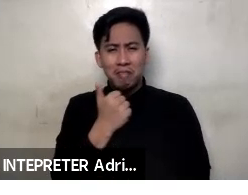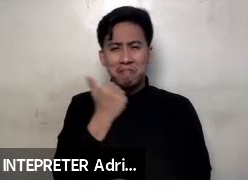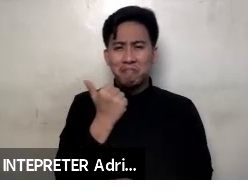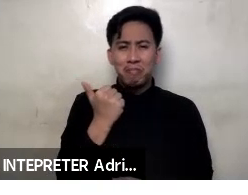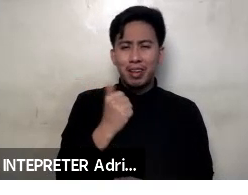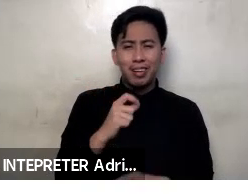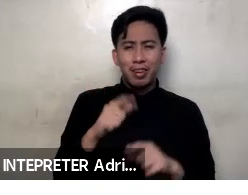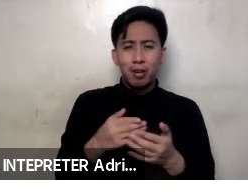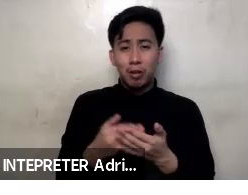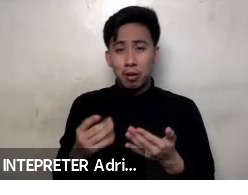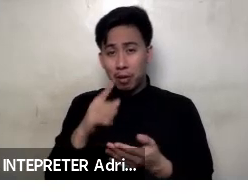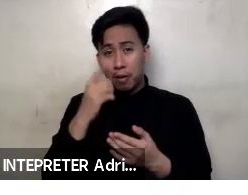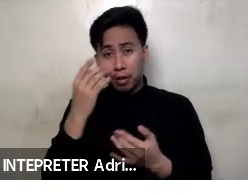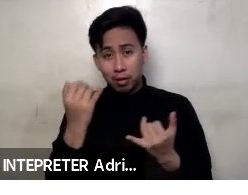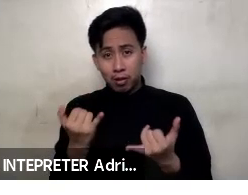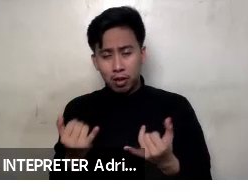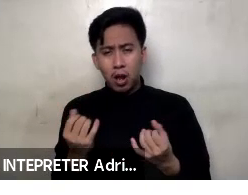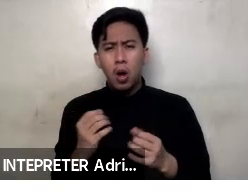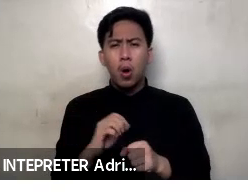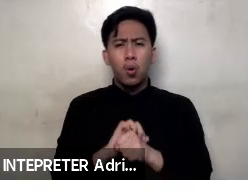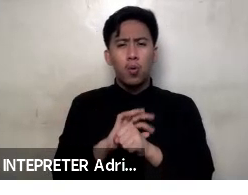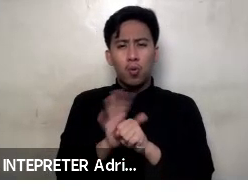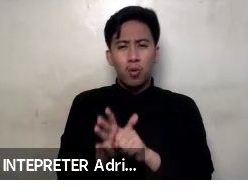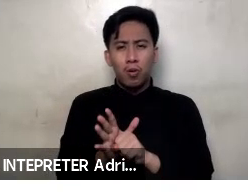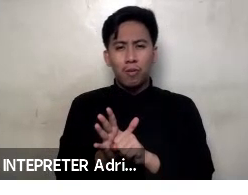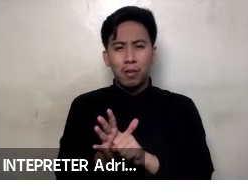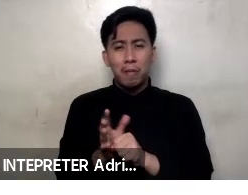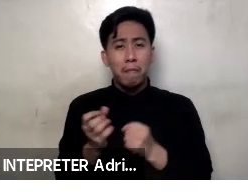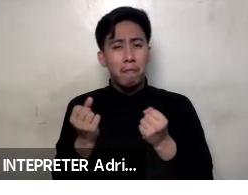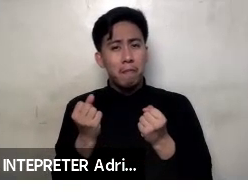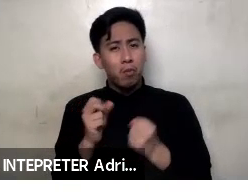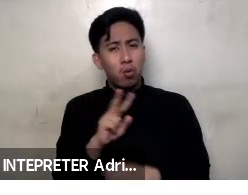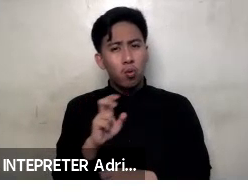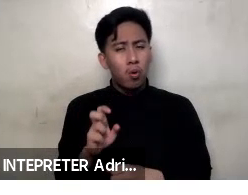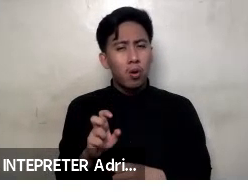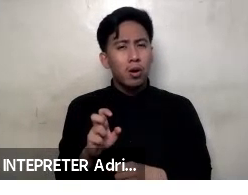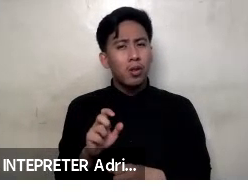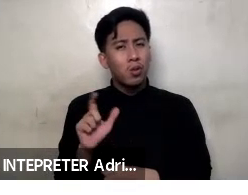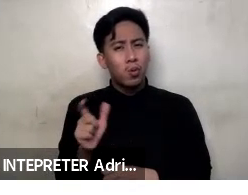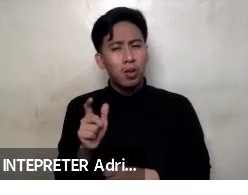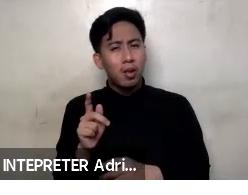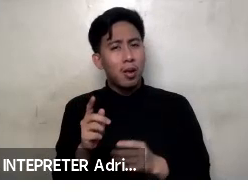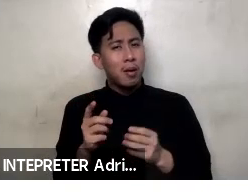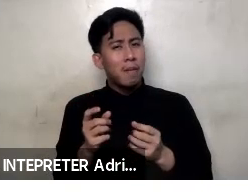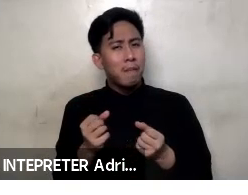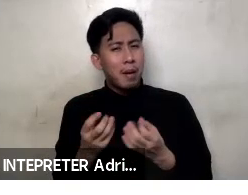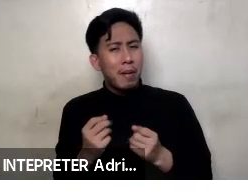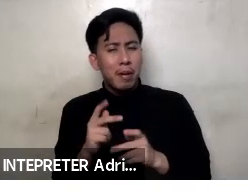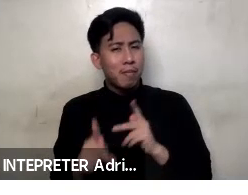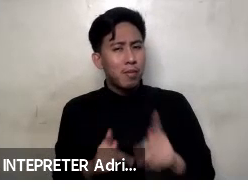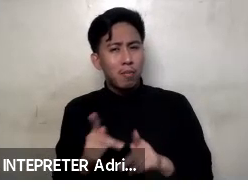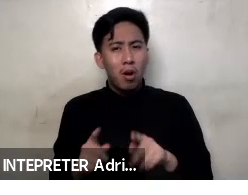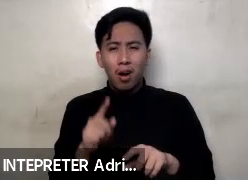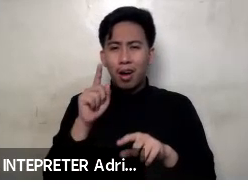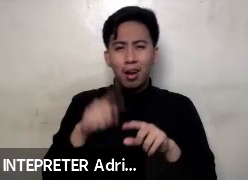then because of the COVID-19, it increased by 17% or 220 more people or households in the world who cannot afford